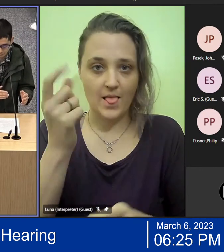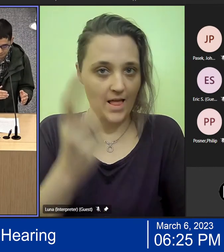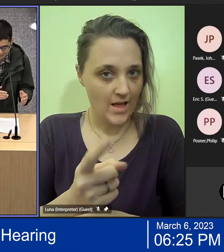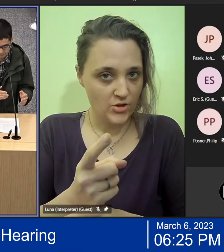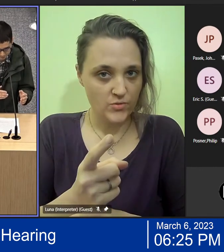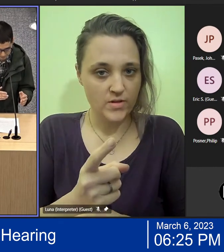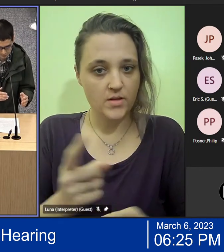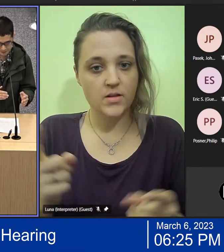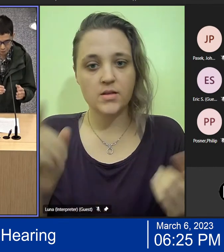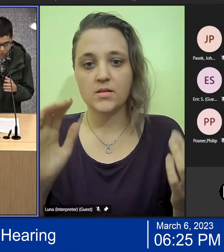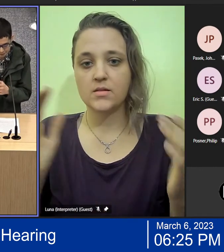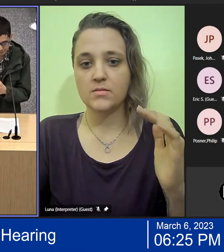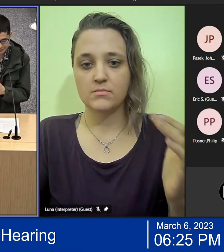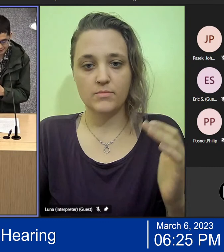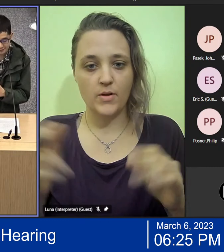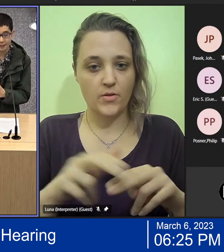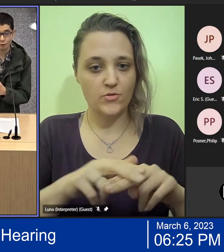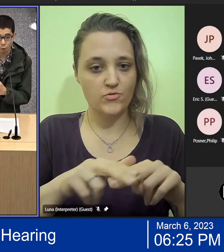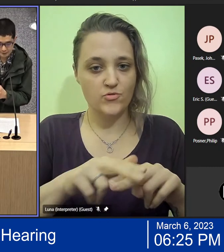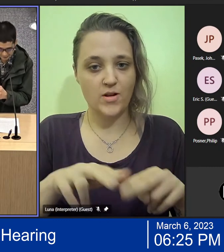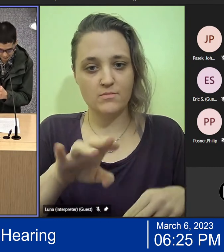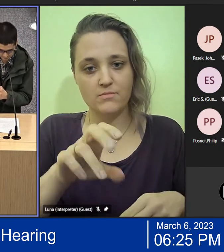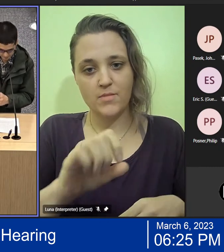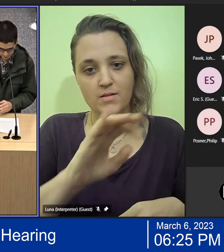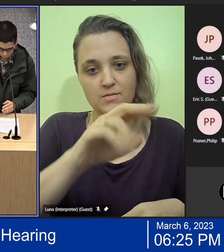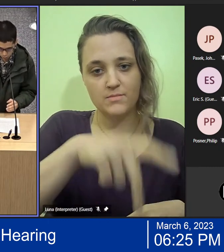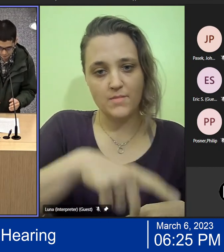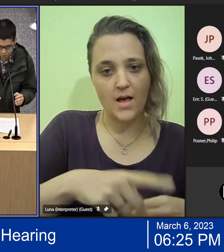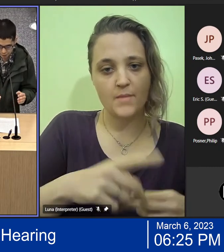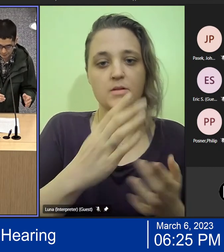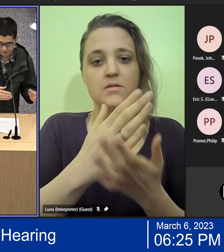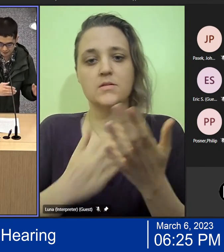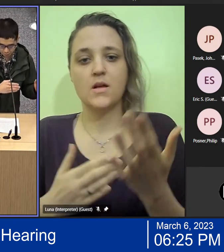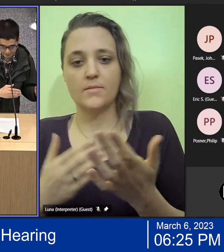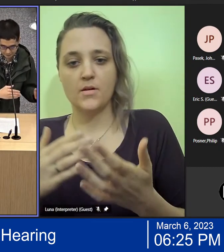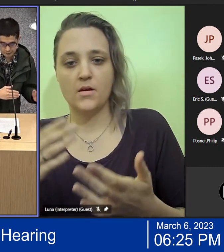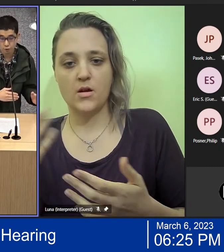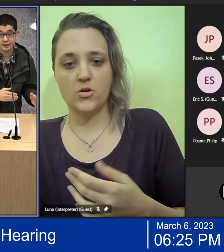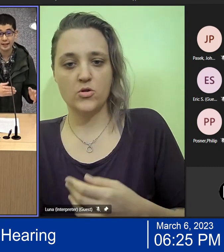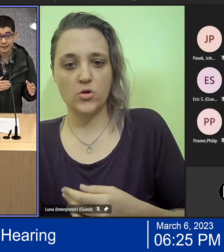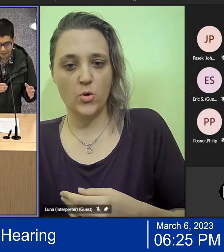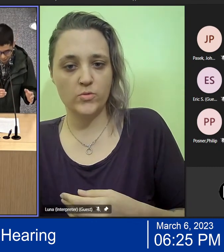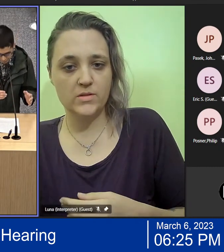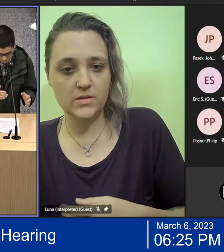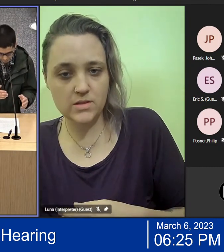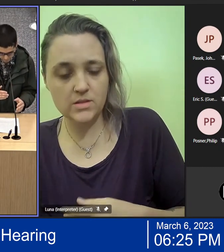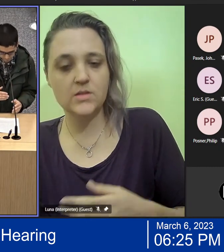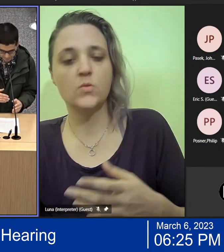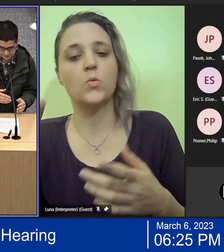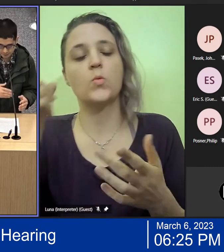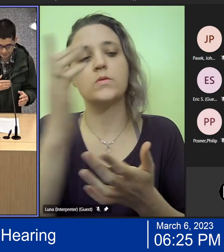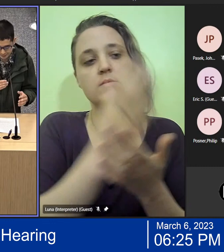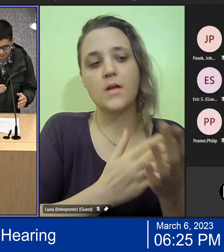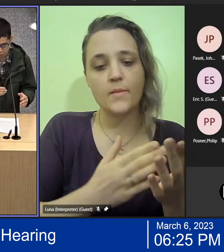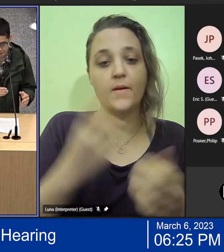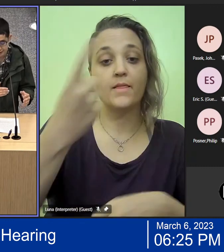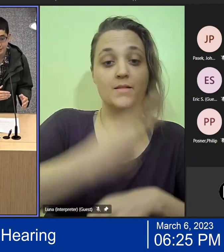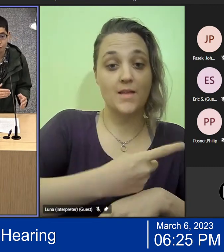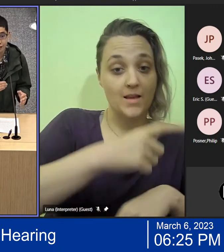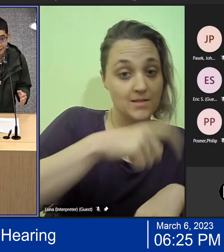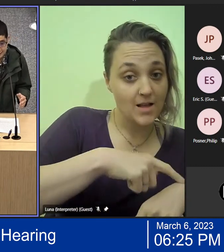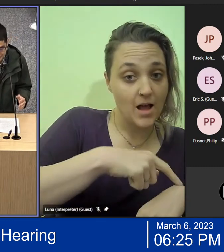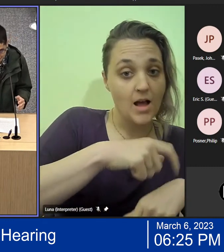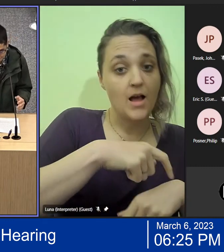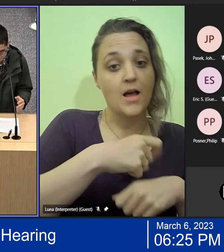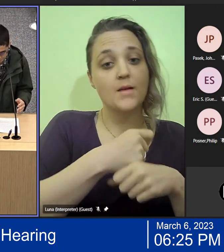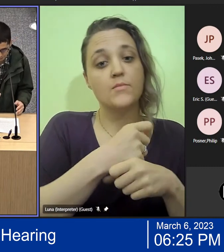accurate um comparing the live stream bus map some trains buses are ghosted or the truck maintenance conducted